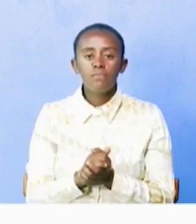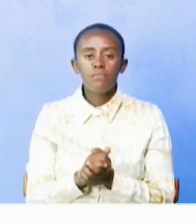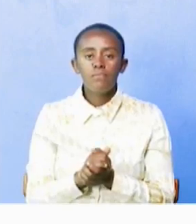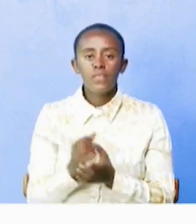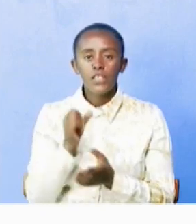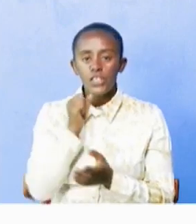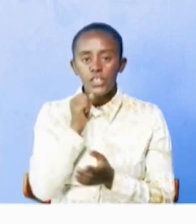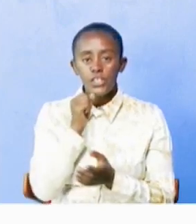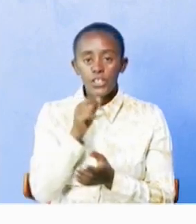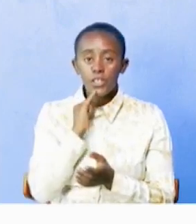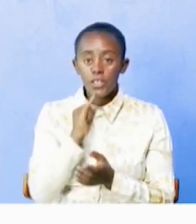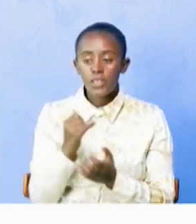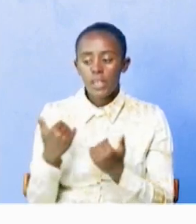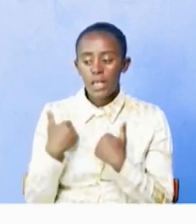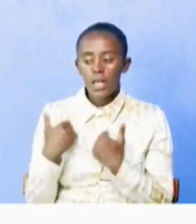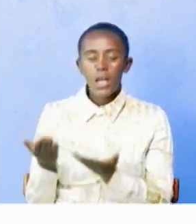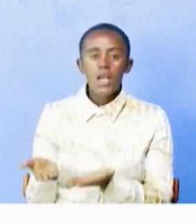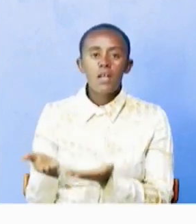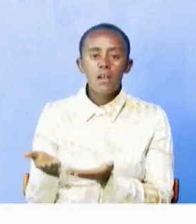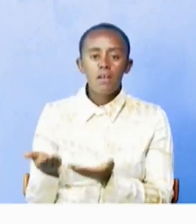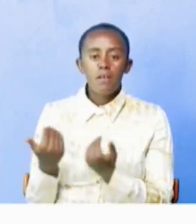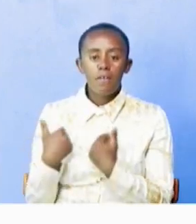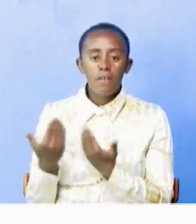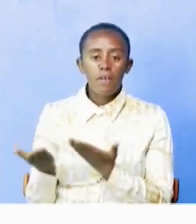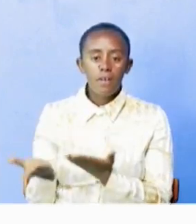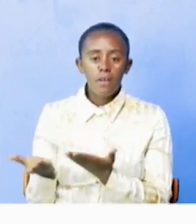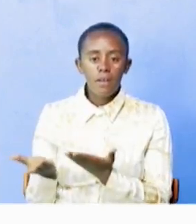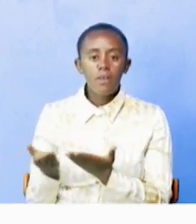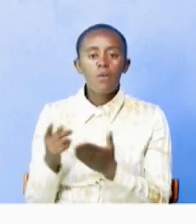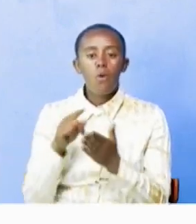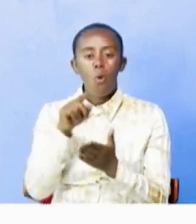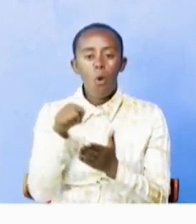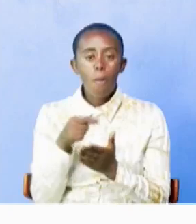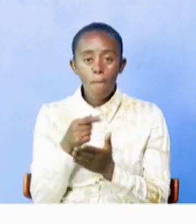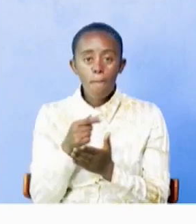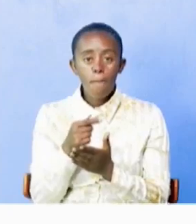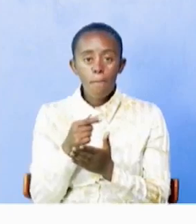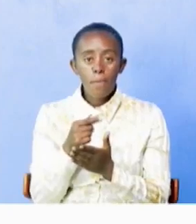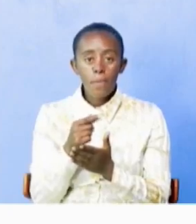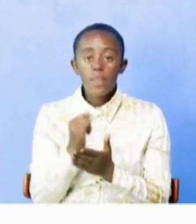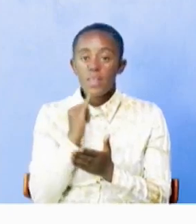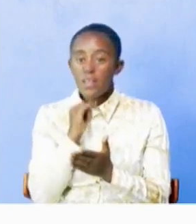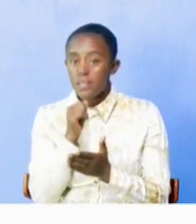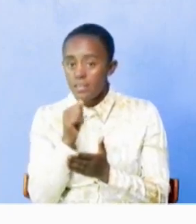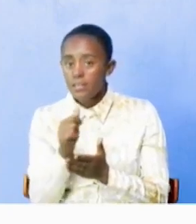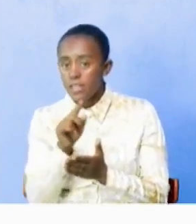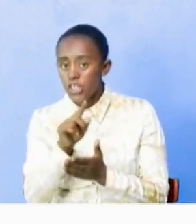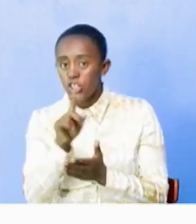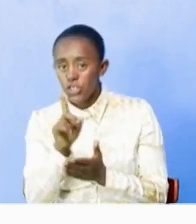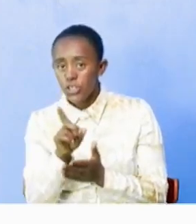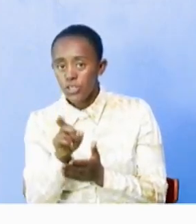here. She is here, comma. Isn't she?